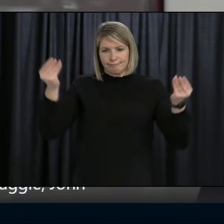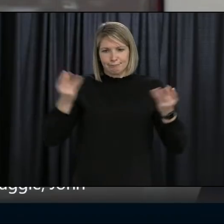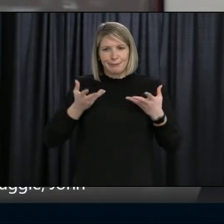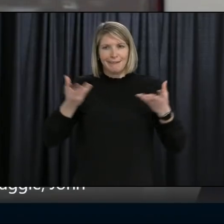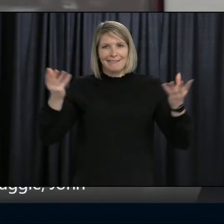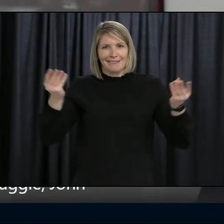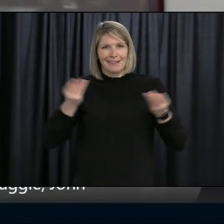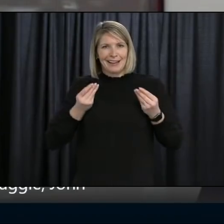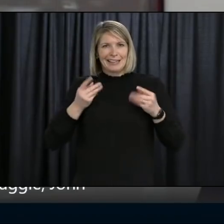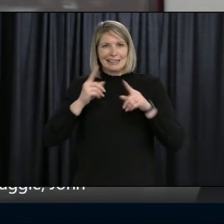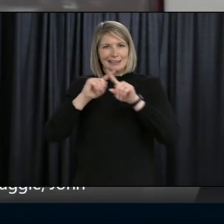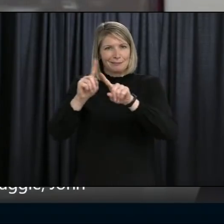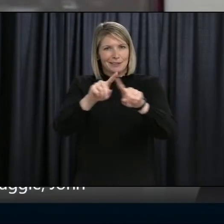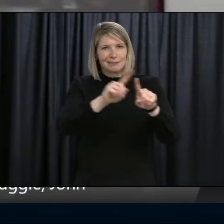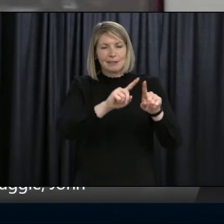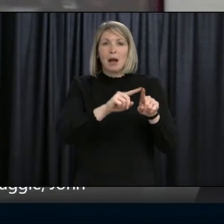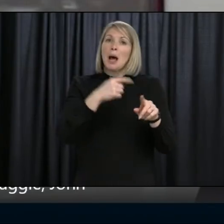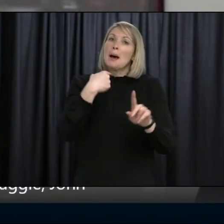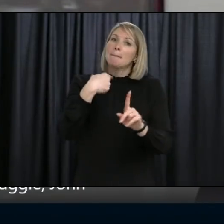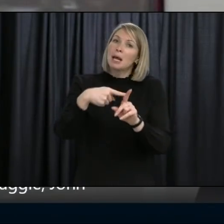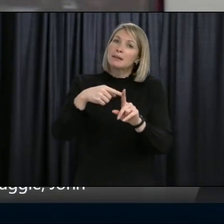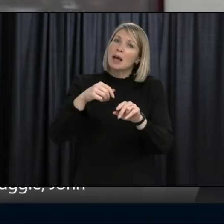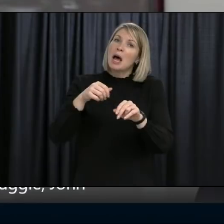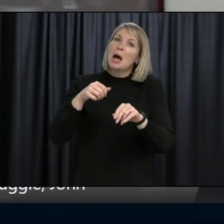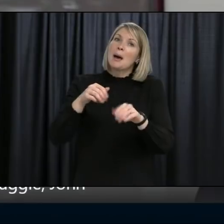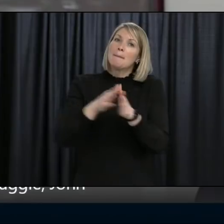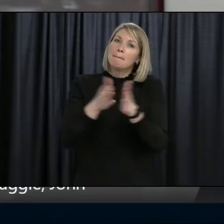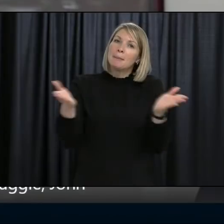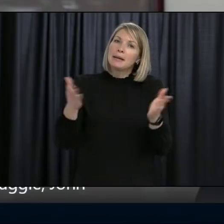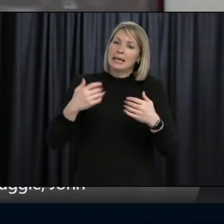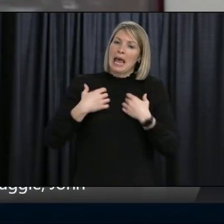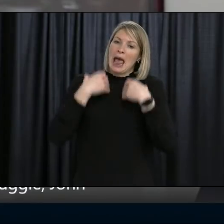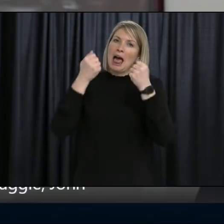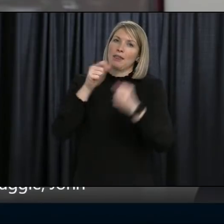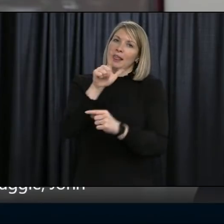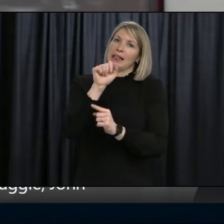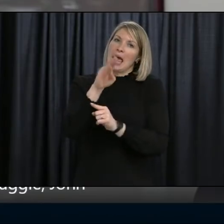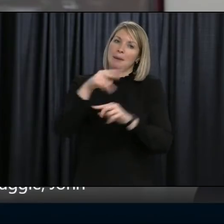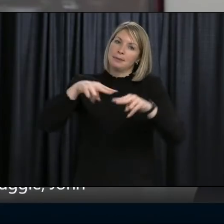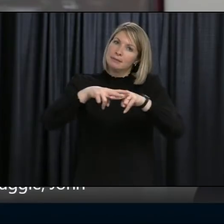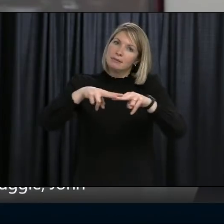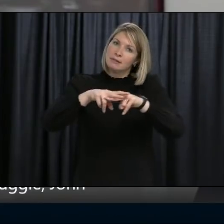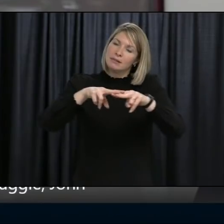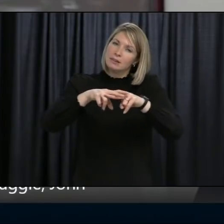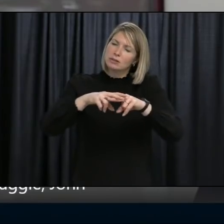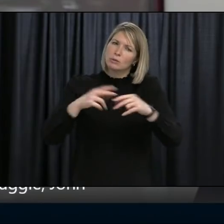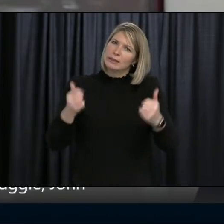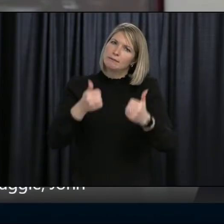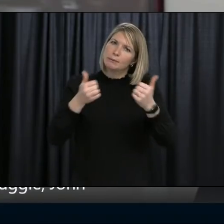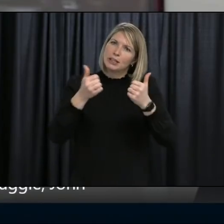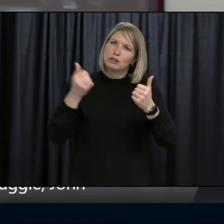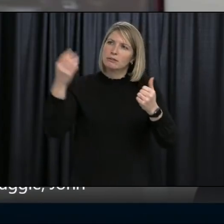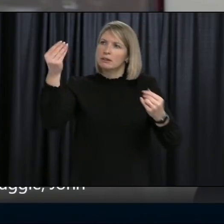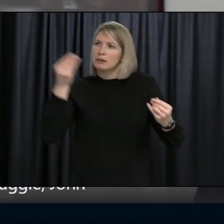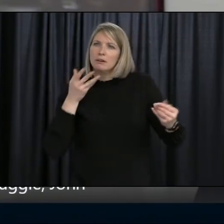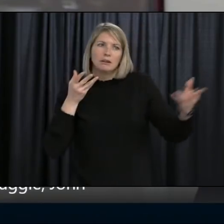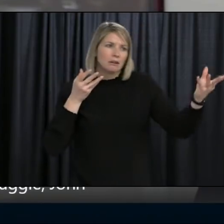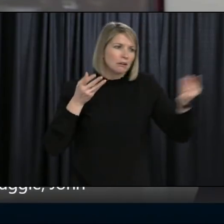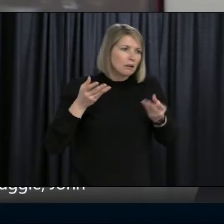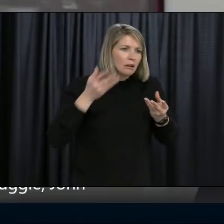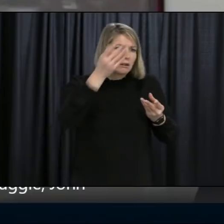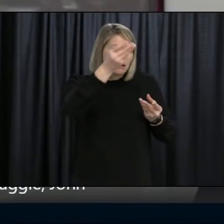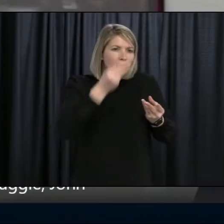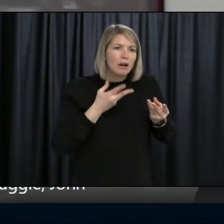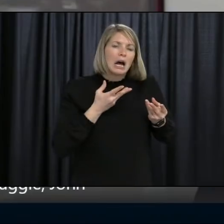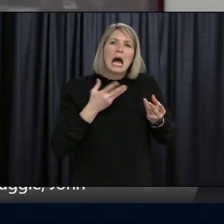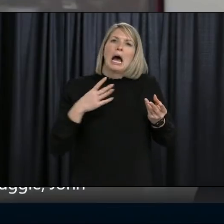off the public health lab. So we had two lists and they were not yet reconciled. So I didn't want to undercount